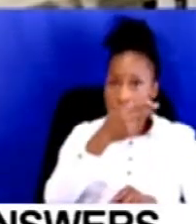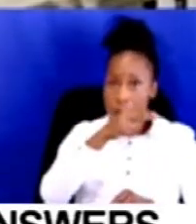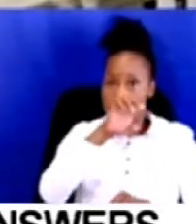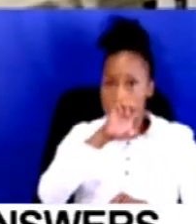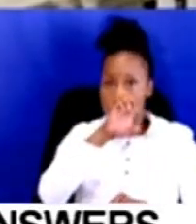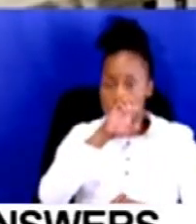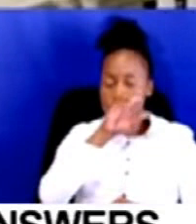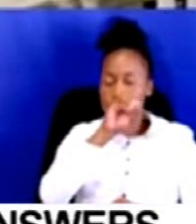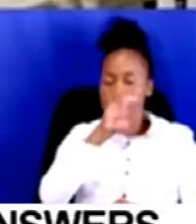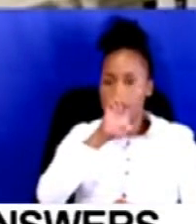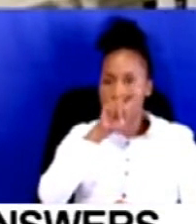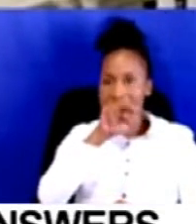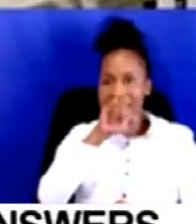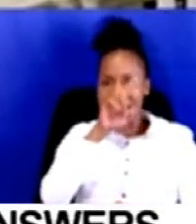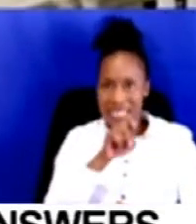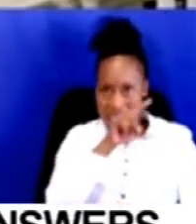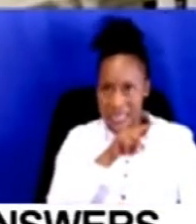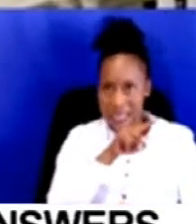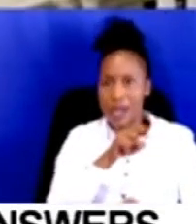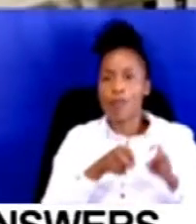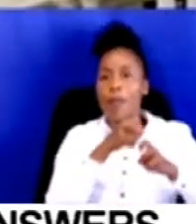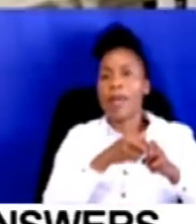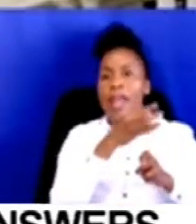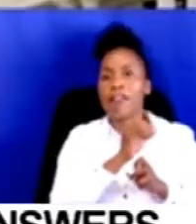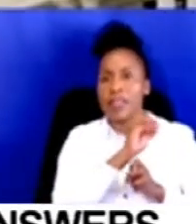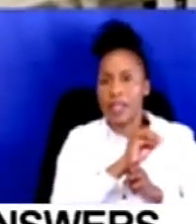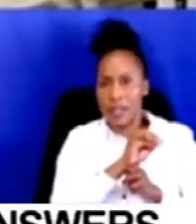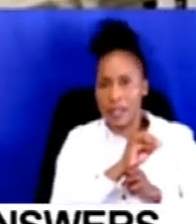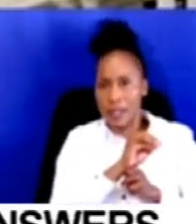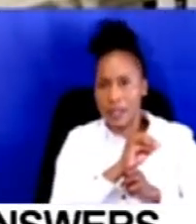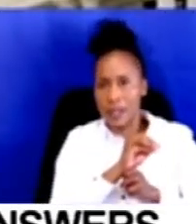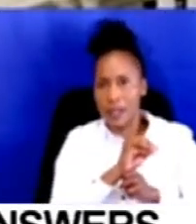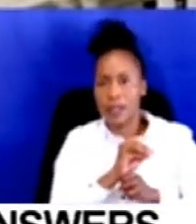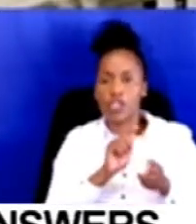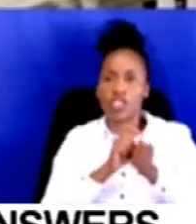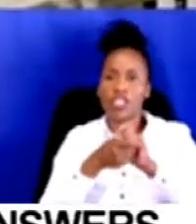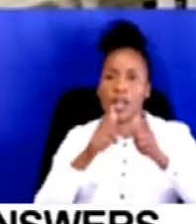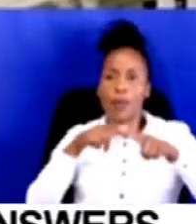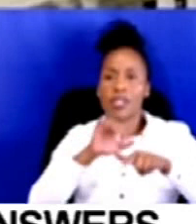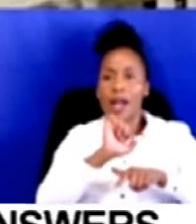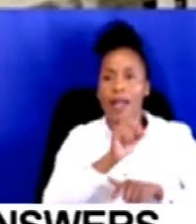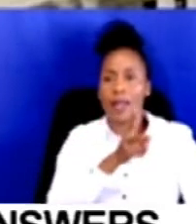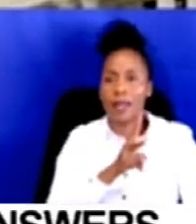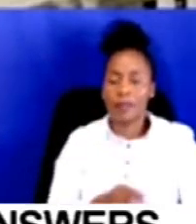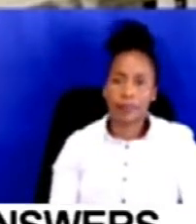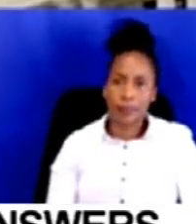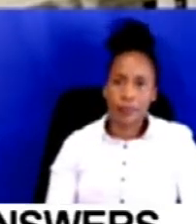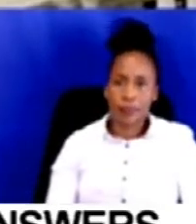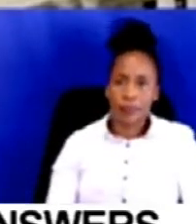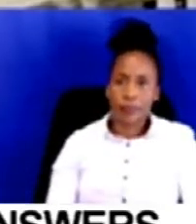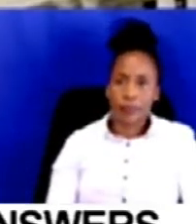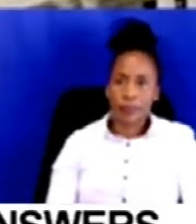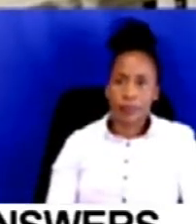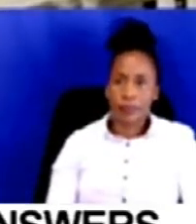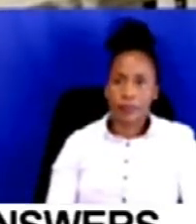nalento bokhuluma ngayo kuyinamhlanje. Siye nalapha eSpringfield lakhuluma khona umnumzane Raketbed ukhona